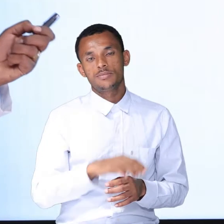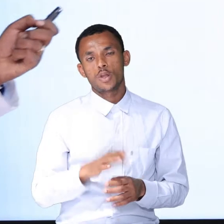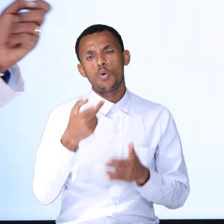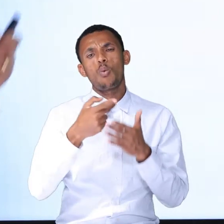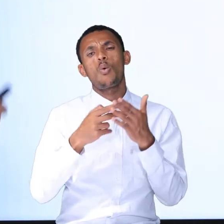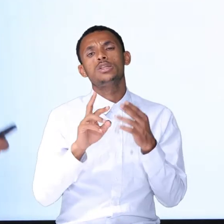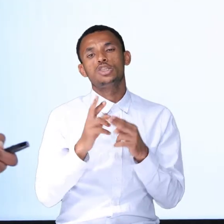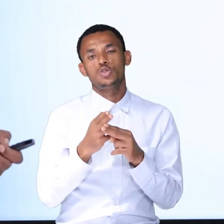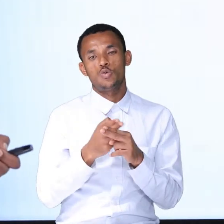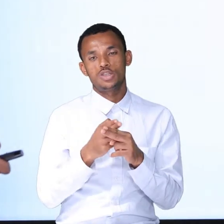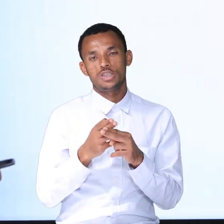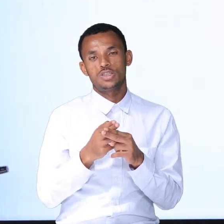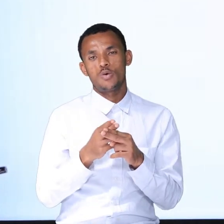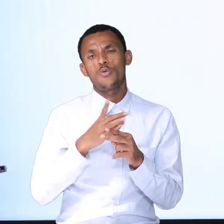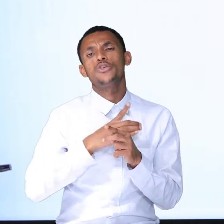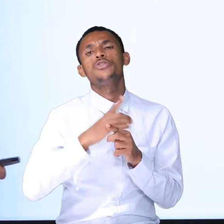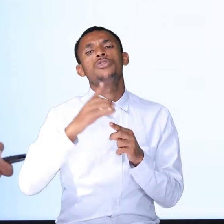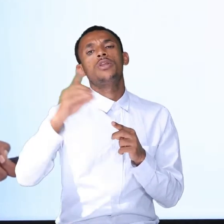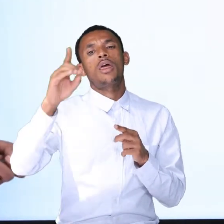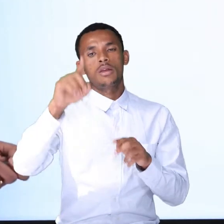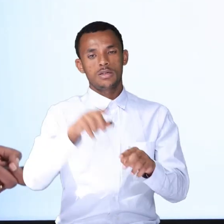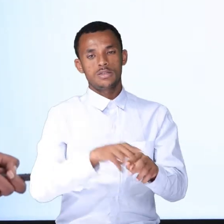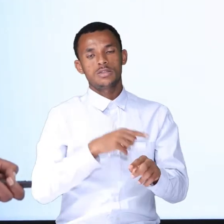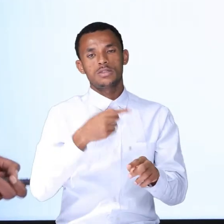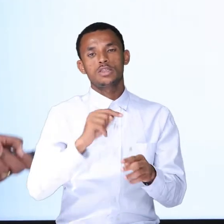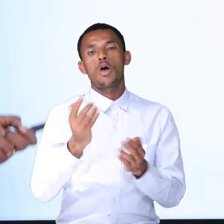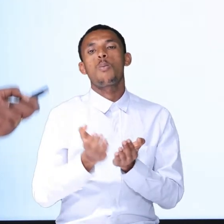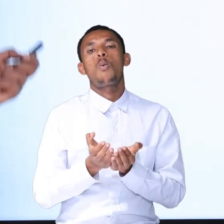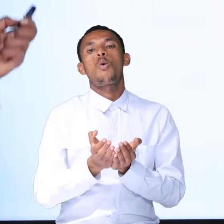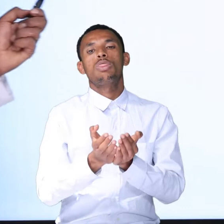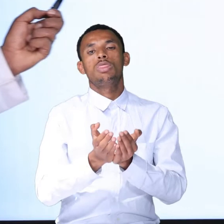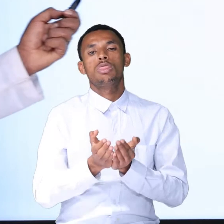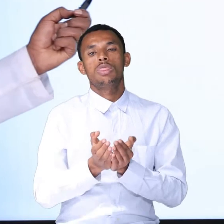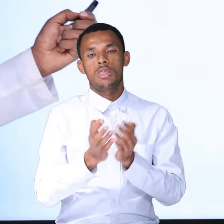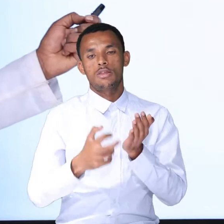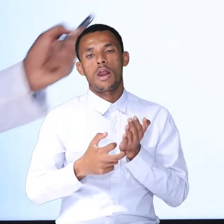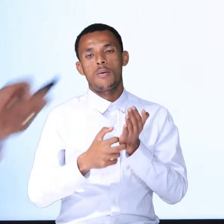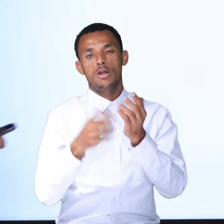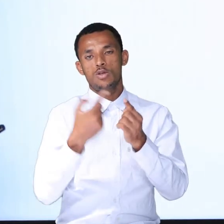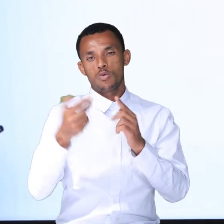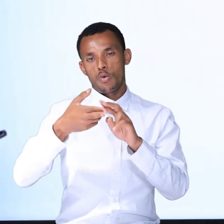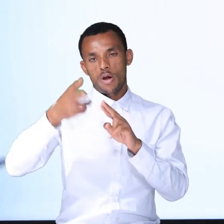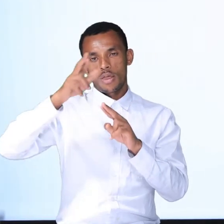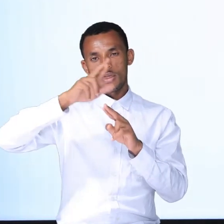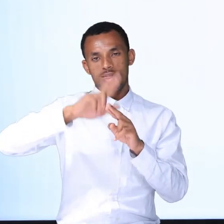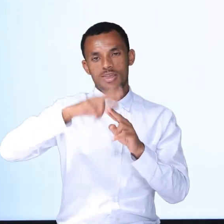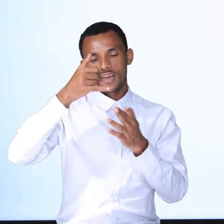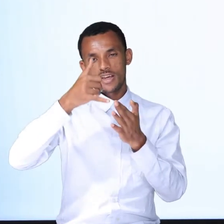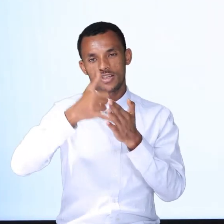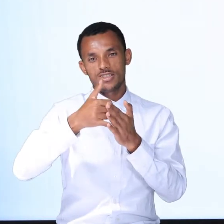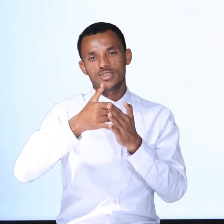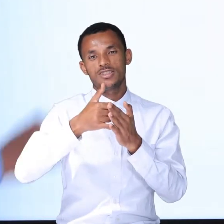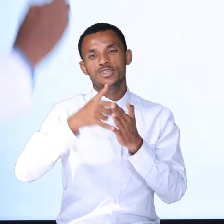What is the shortest or straight distance the boat should travel in order to return to its